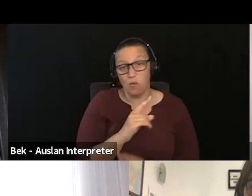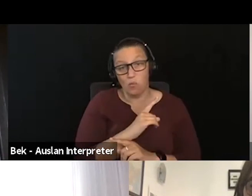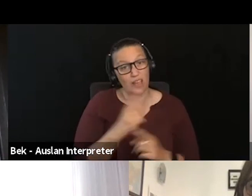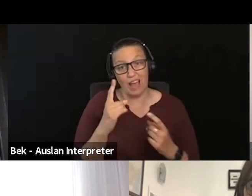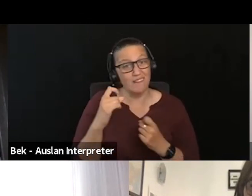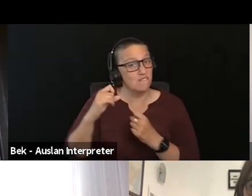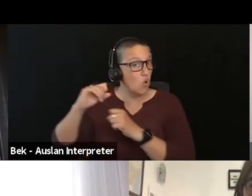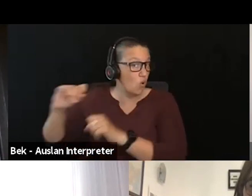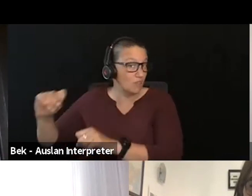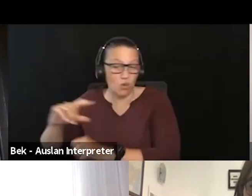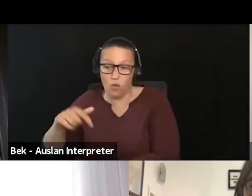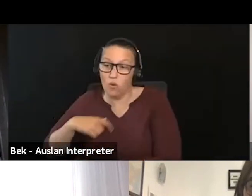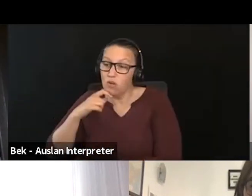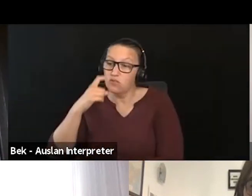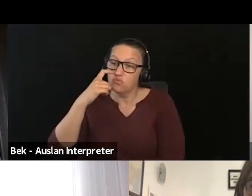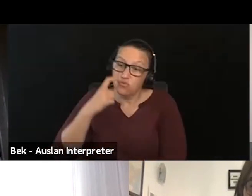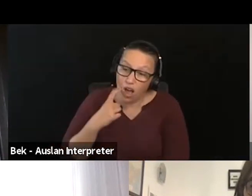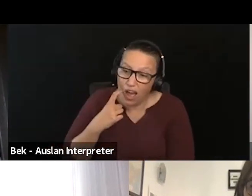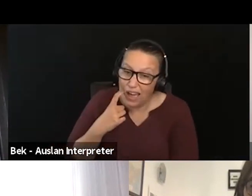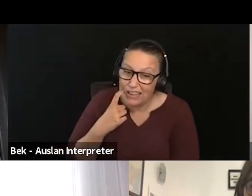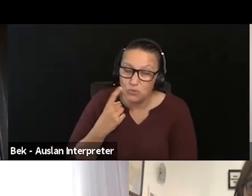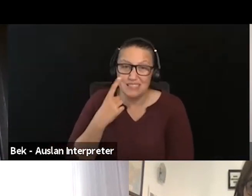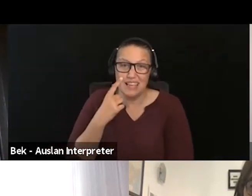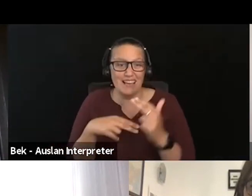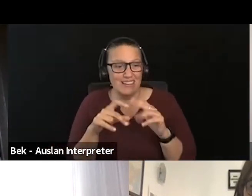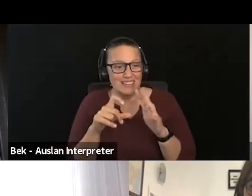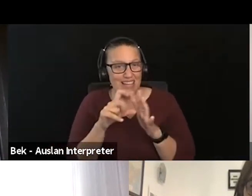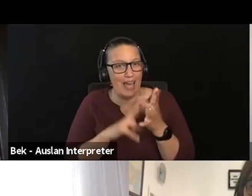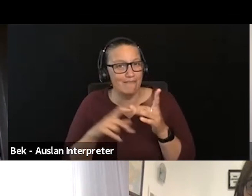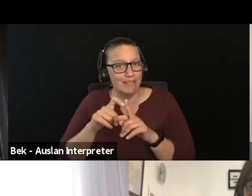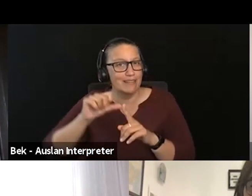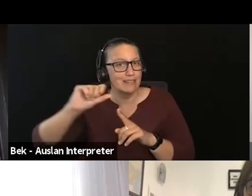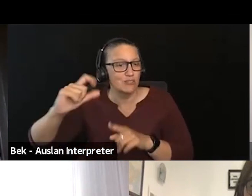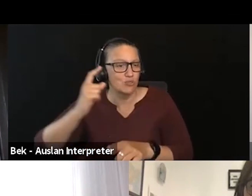We may try and see if we can have David's talk